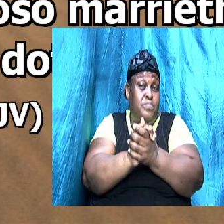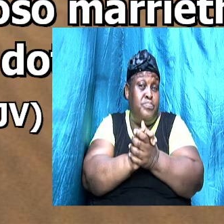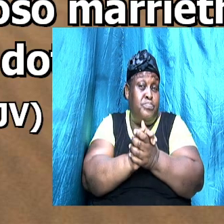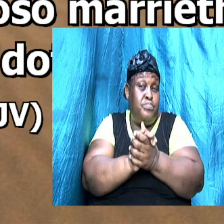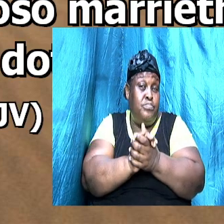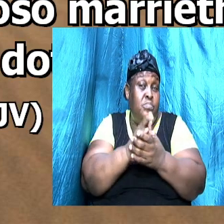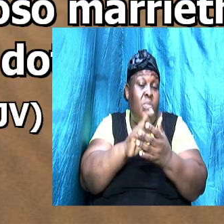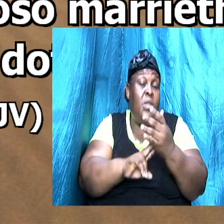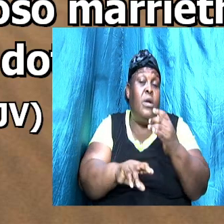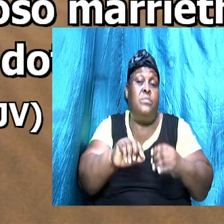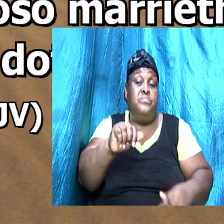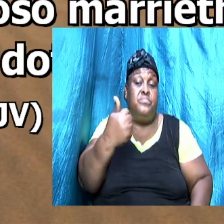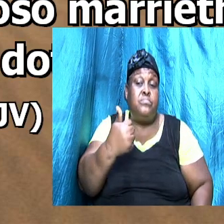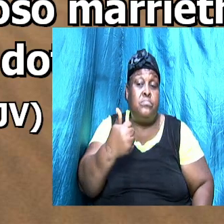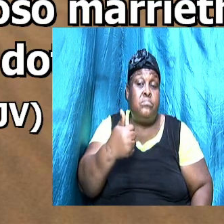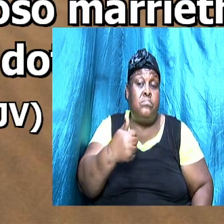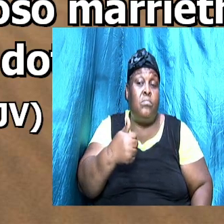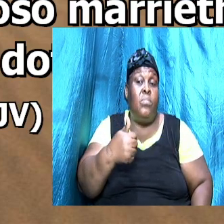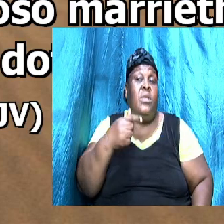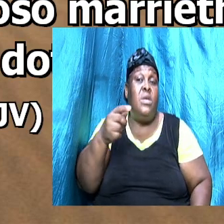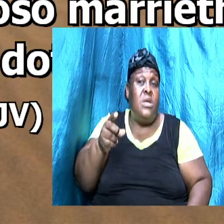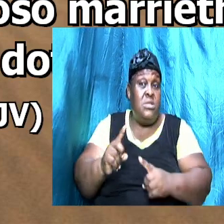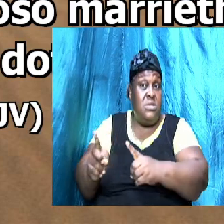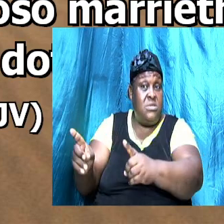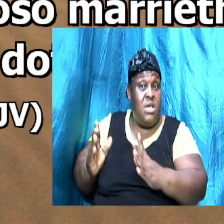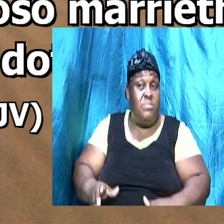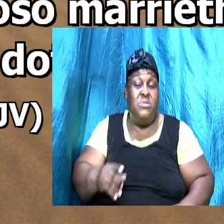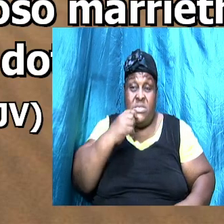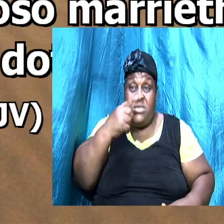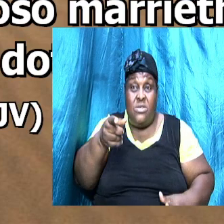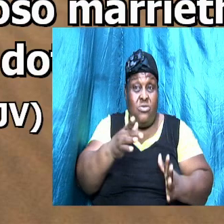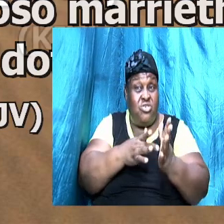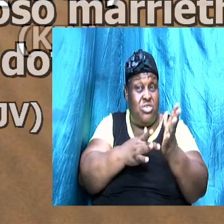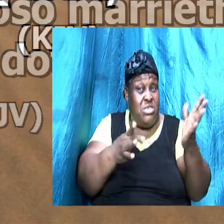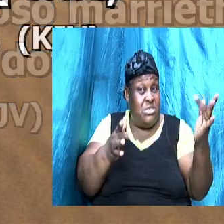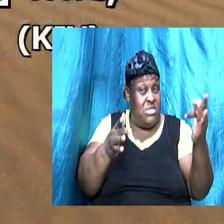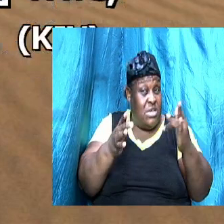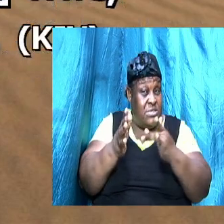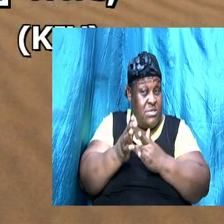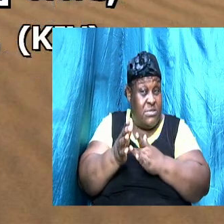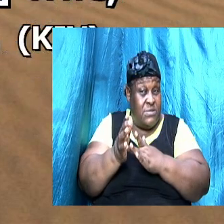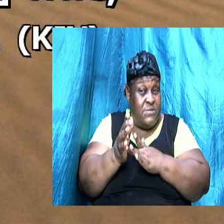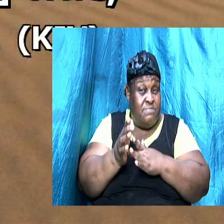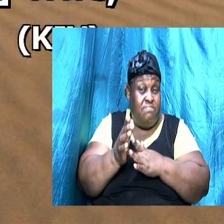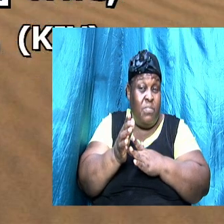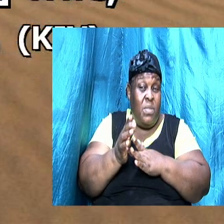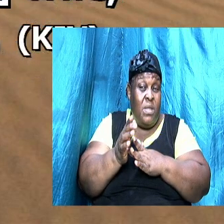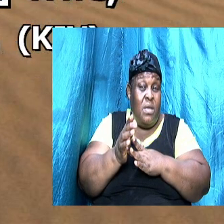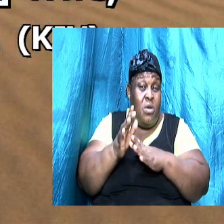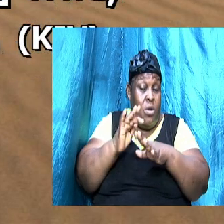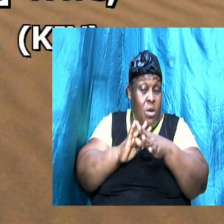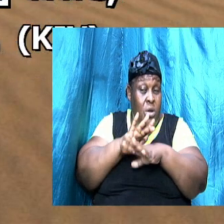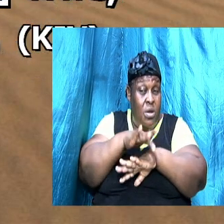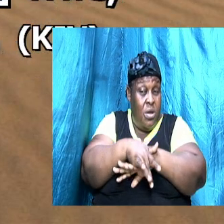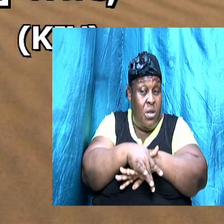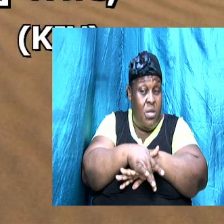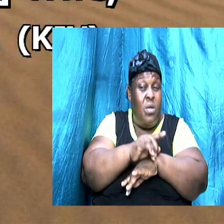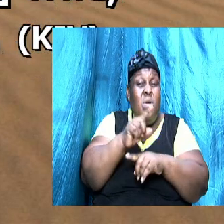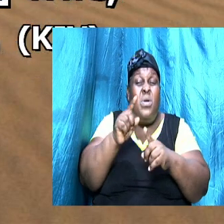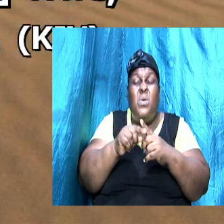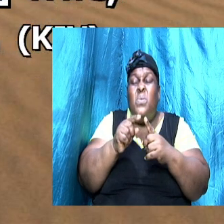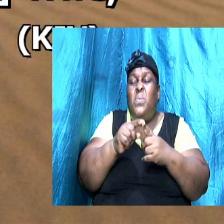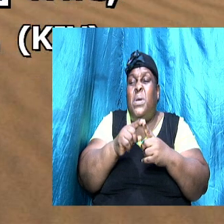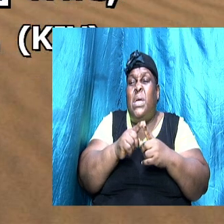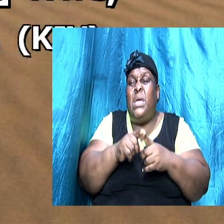10. His disciples say unto him, because what was happening, earlier on, when they started to